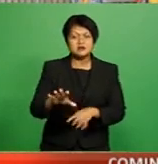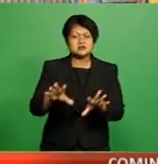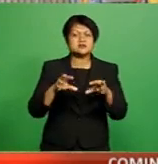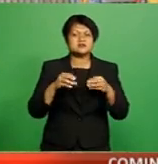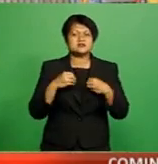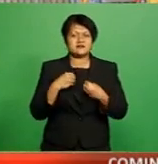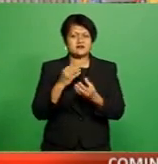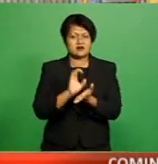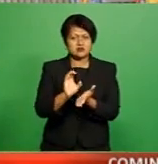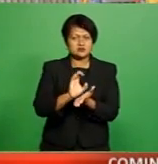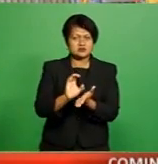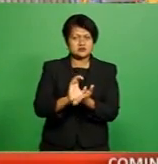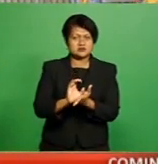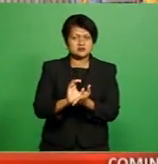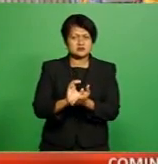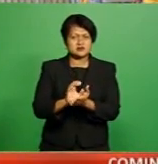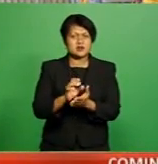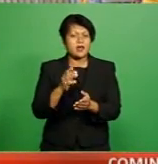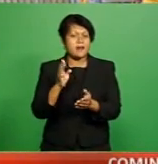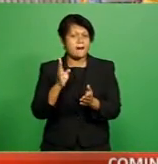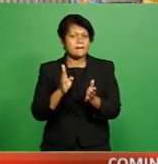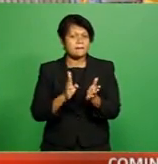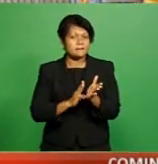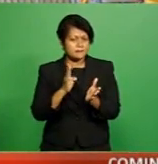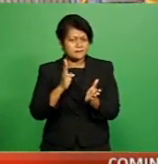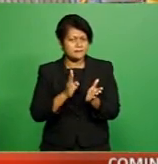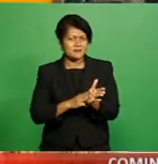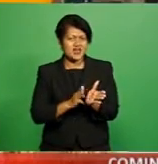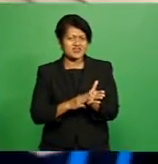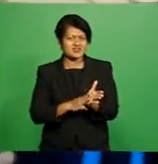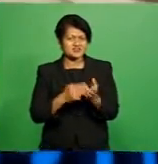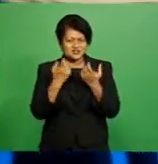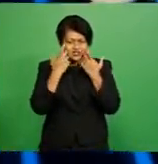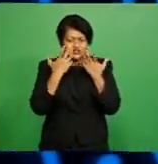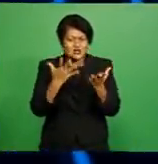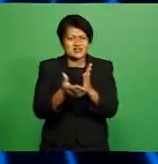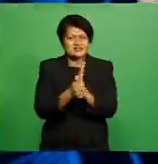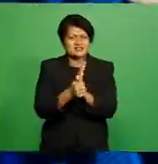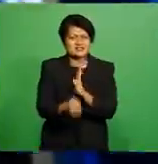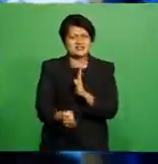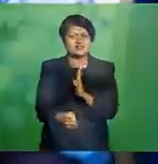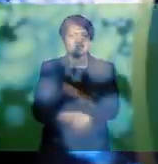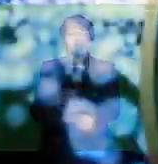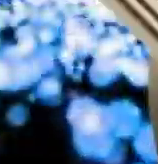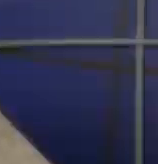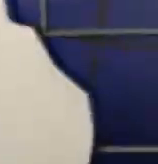And solo moms showcase skills.